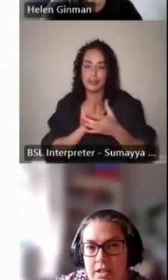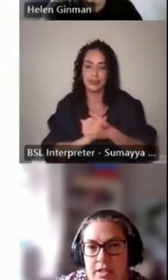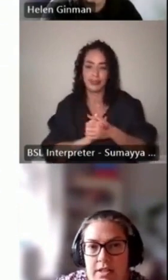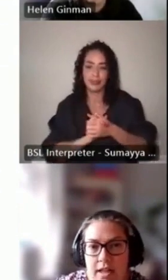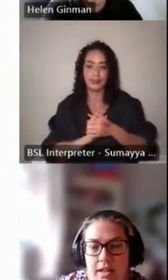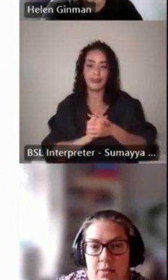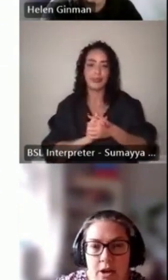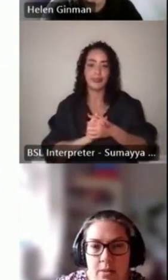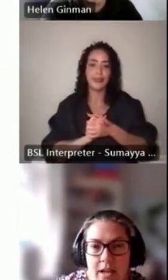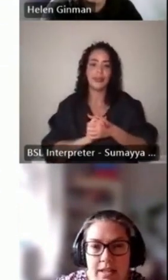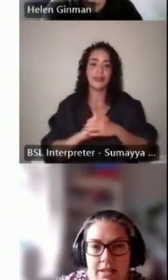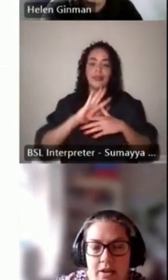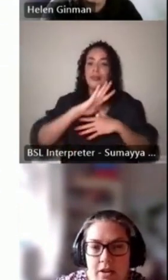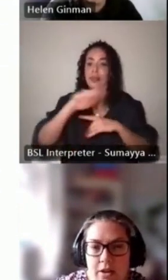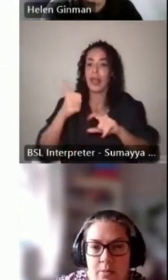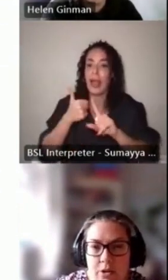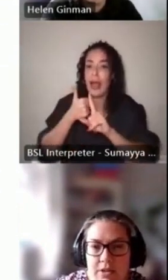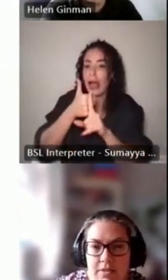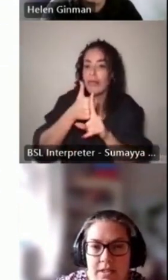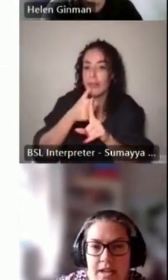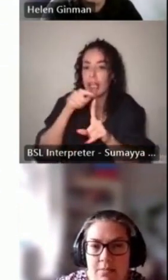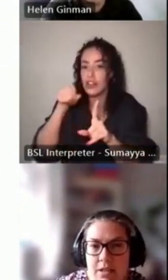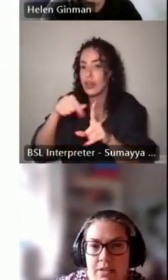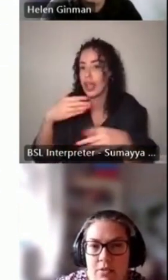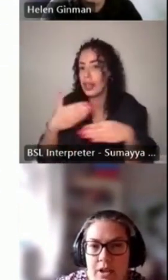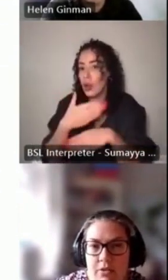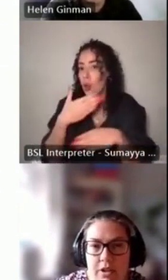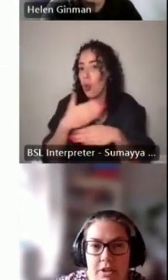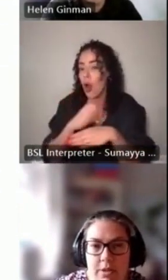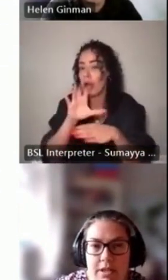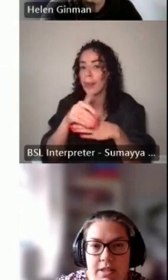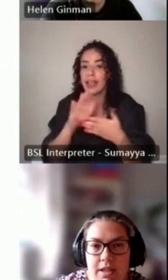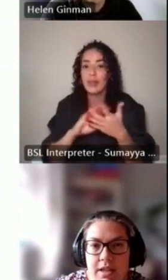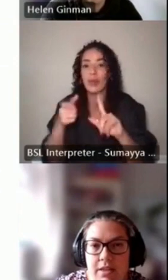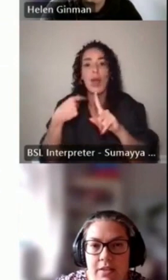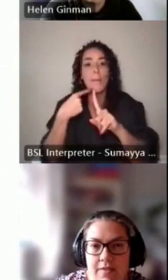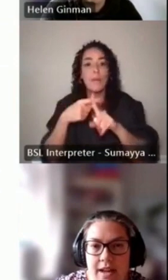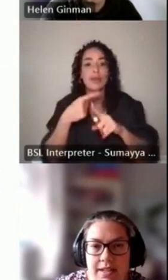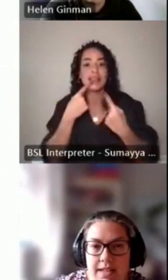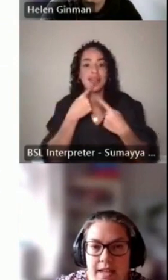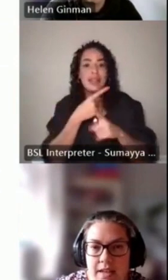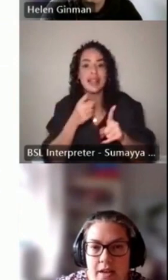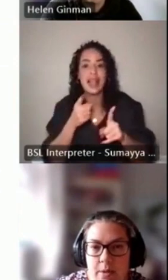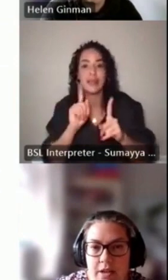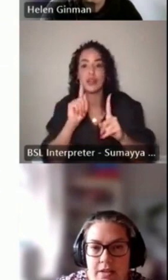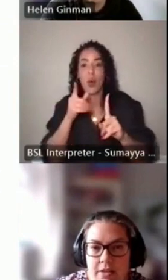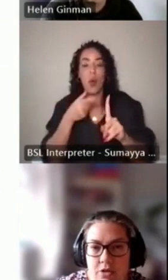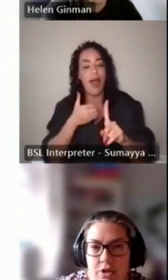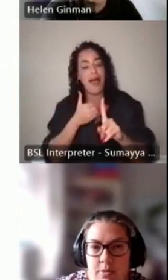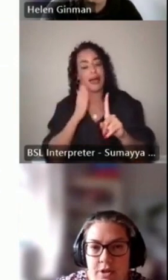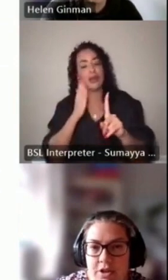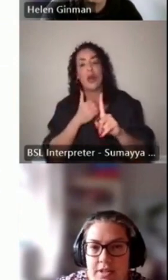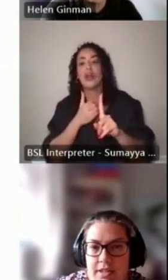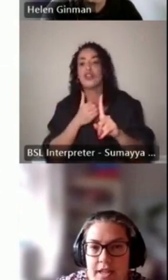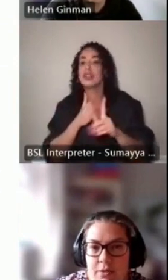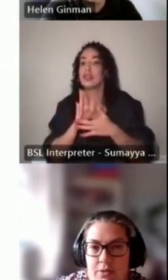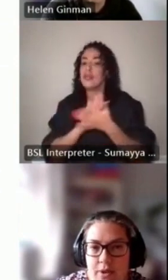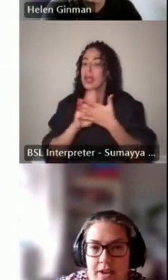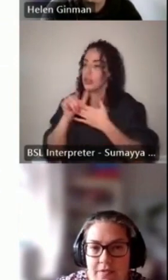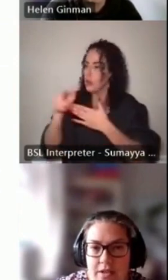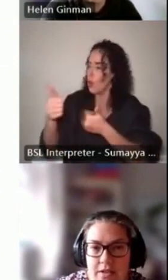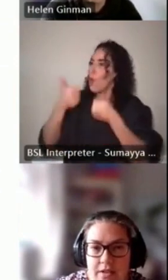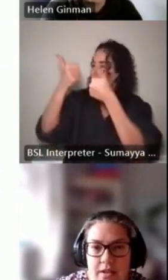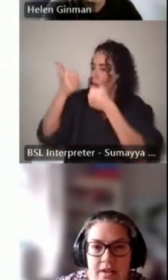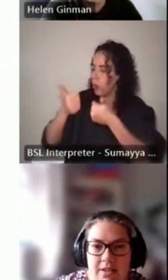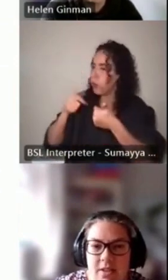affirmations in the workplace are positive statements or acknowledgements that validate a person's contribution,